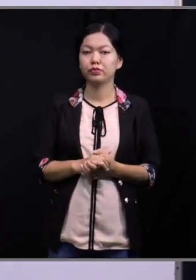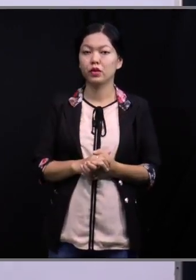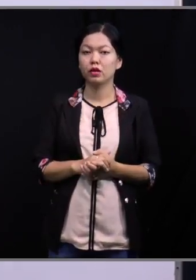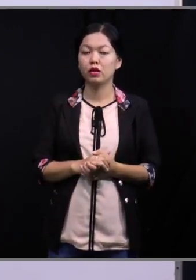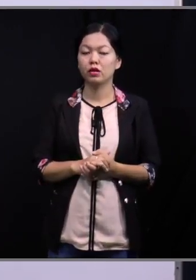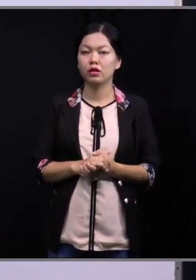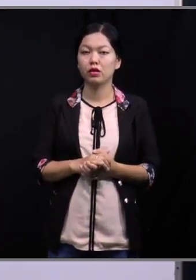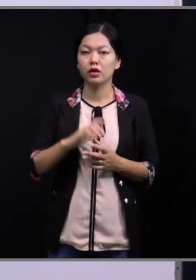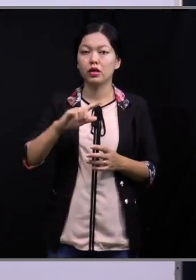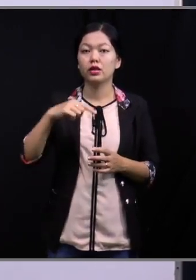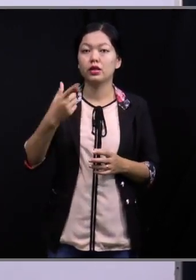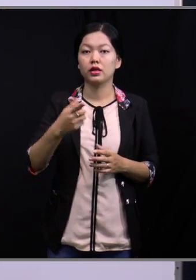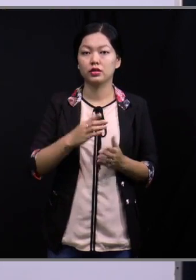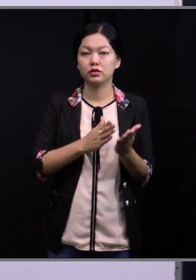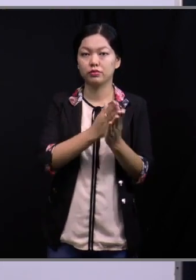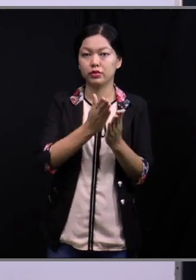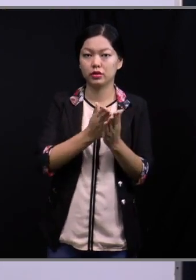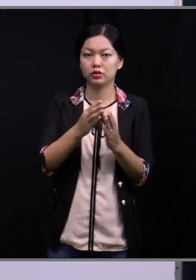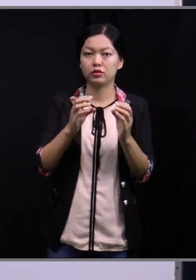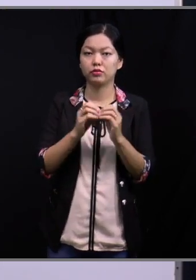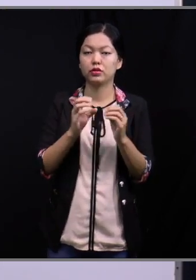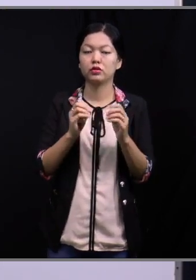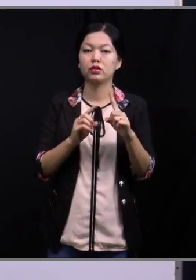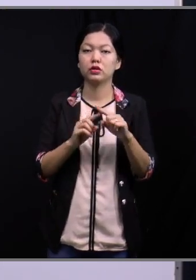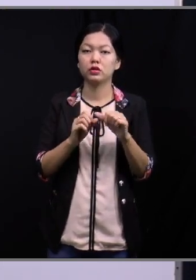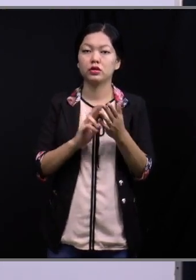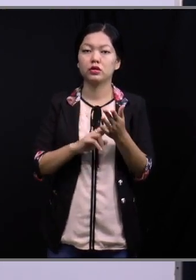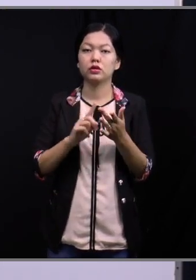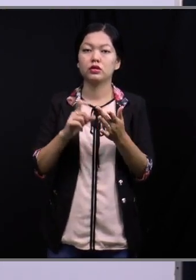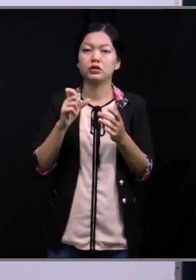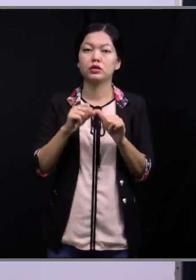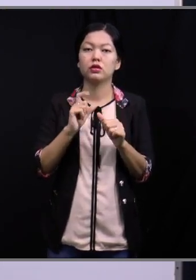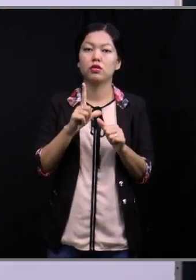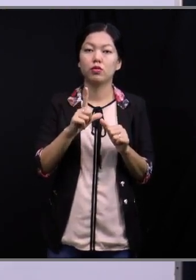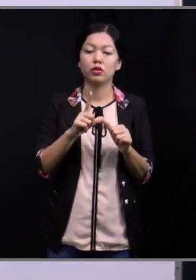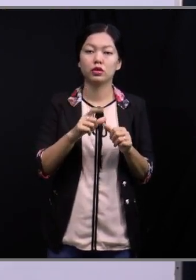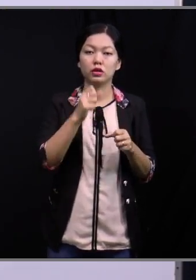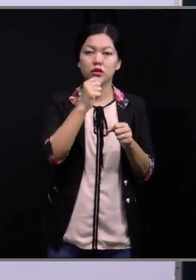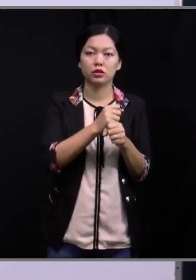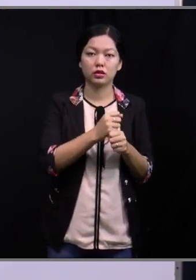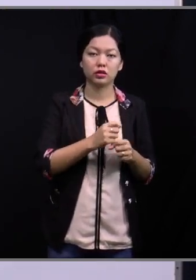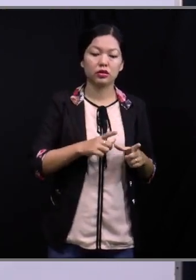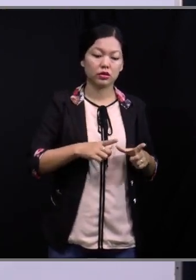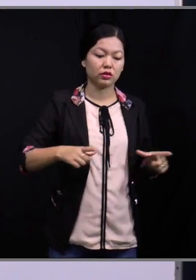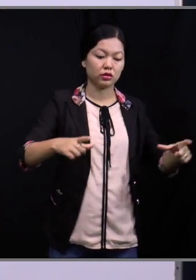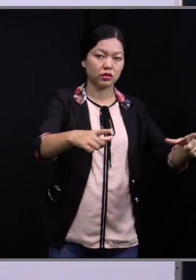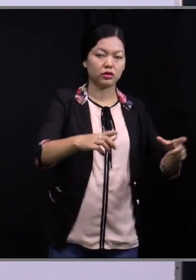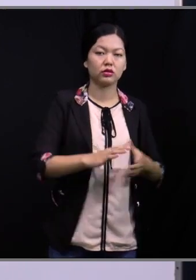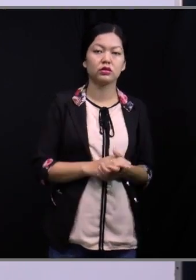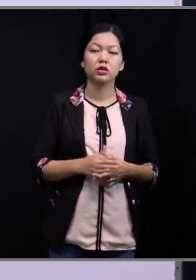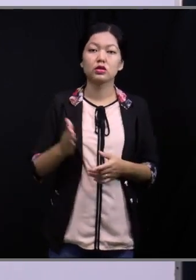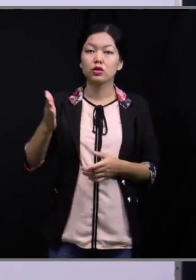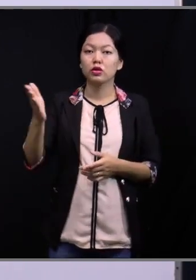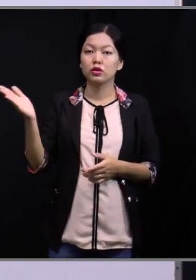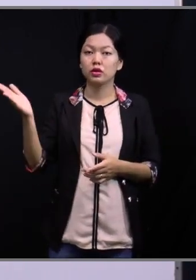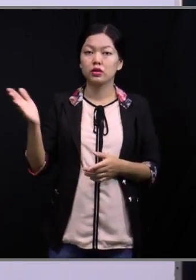or source is the botanical garden. So these botanical gardens are large size tracts